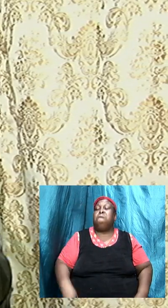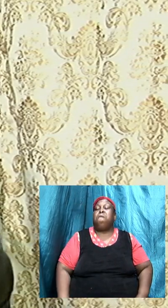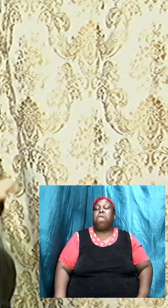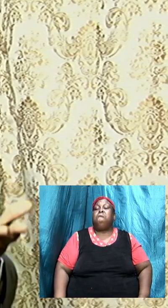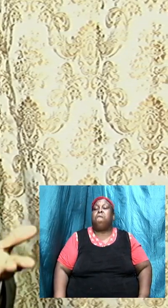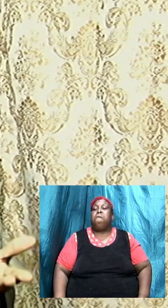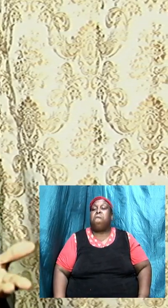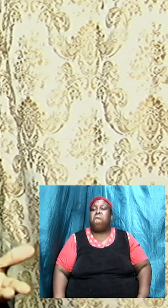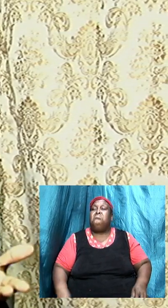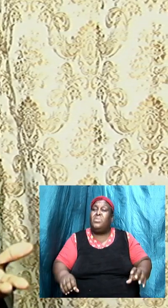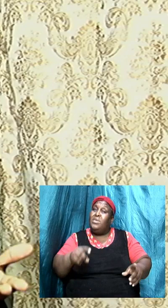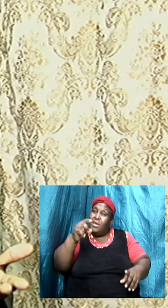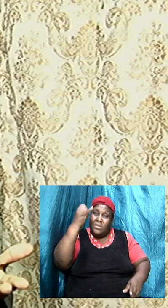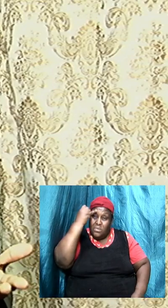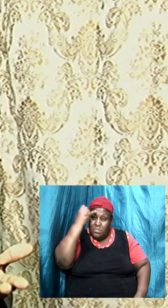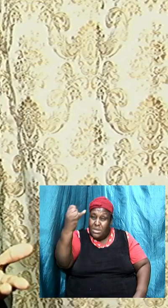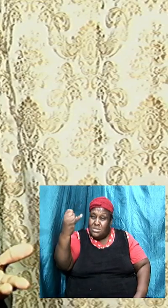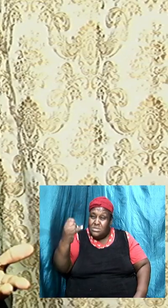Can you imagine?